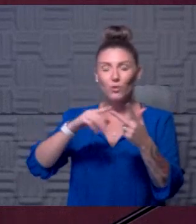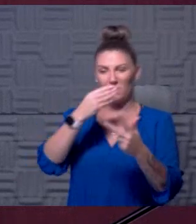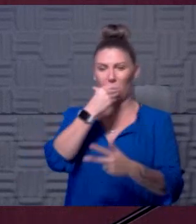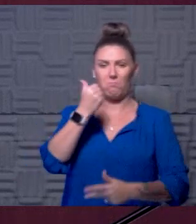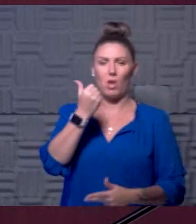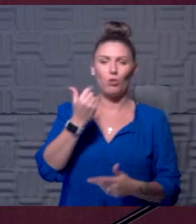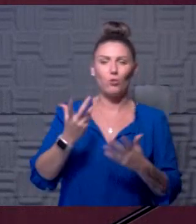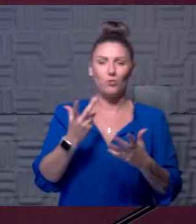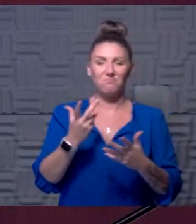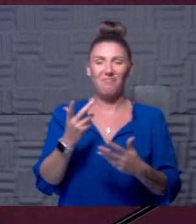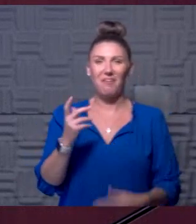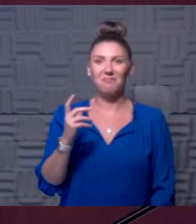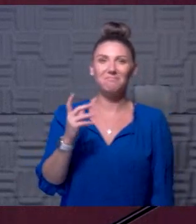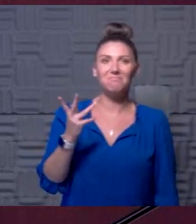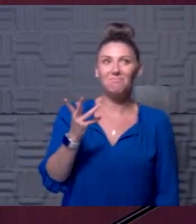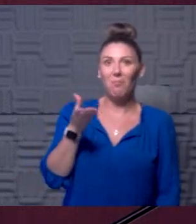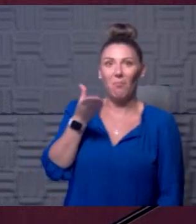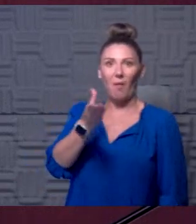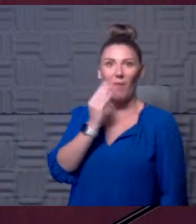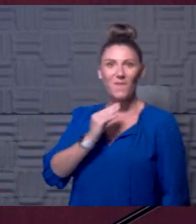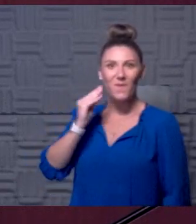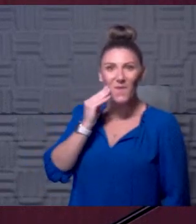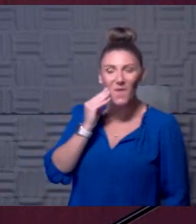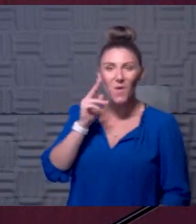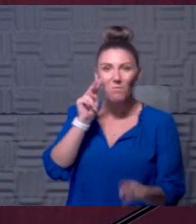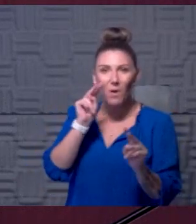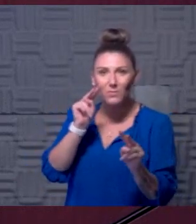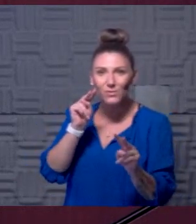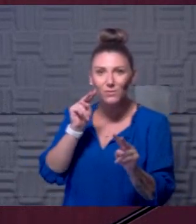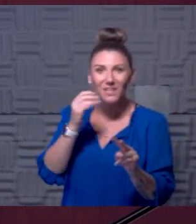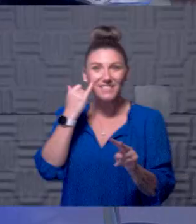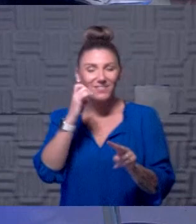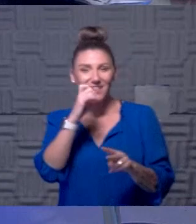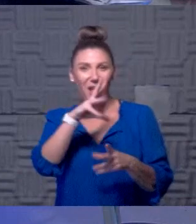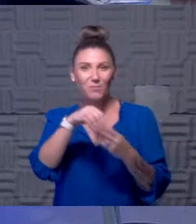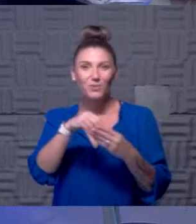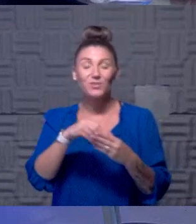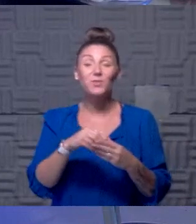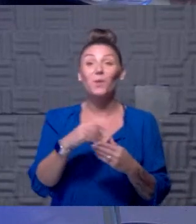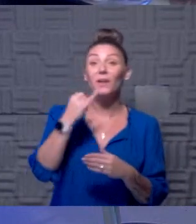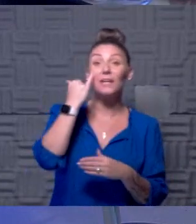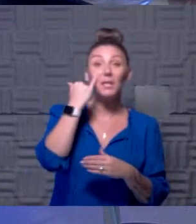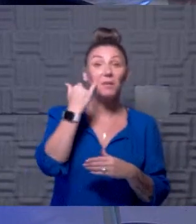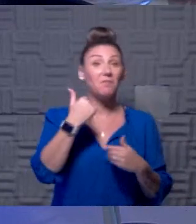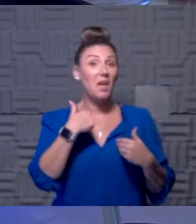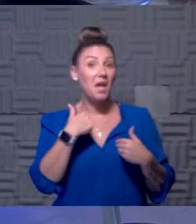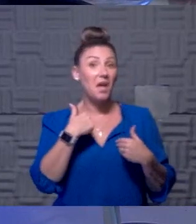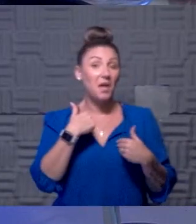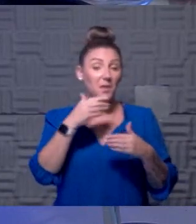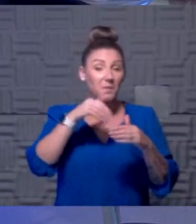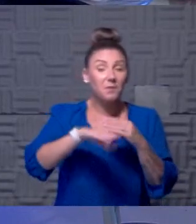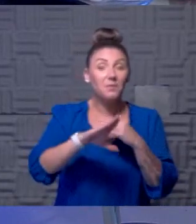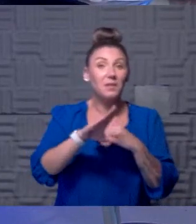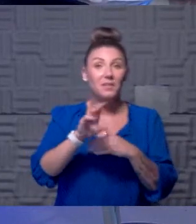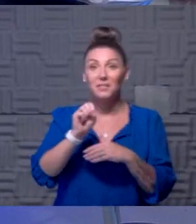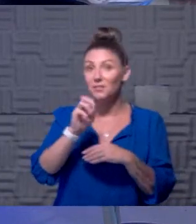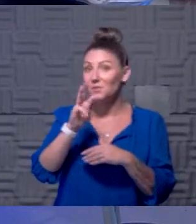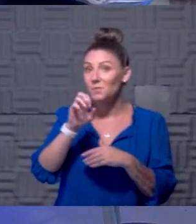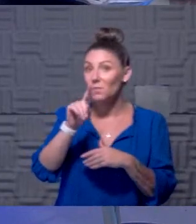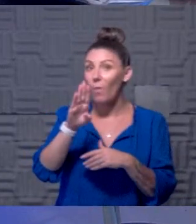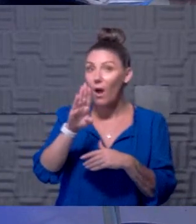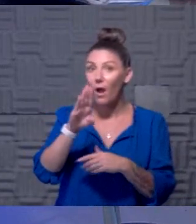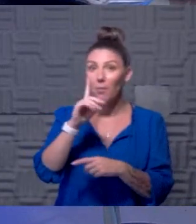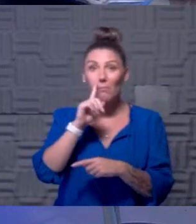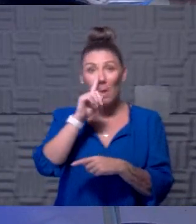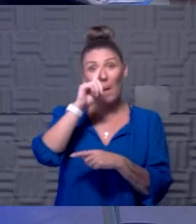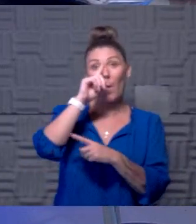of at-home observation than you would if you did not participate in the study. And if I come in and get swabbed, are you all going to be able to tell me if I have it, or do